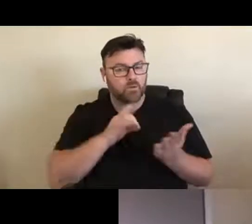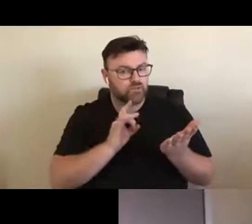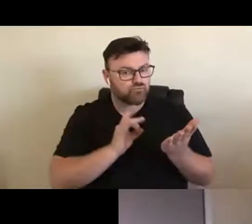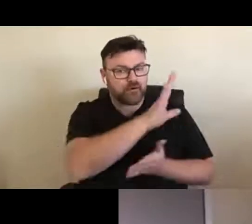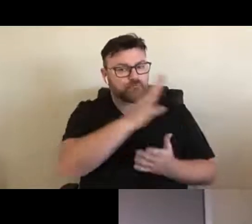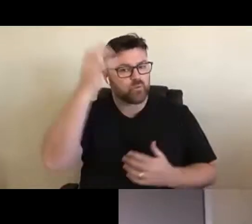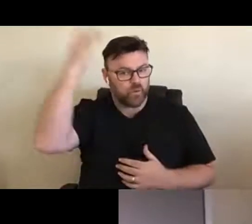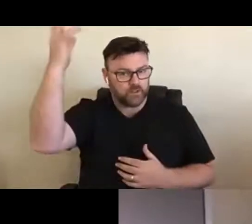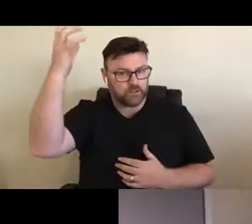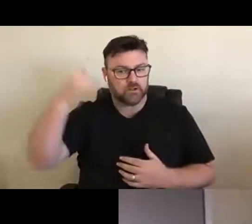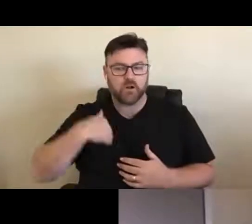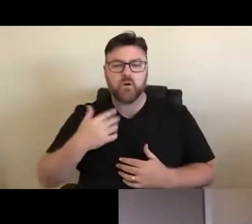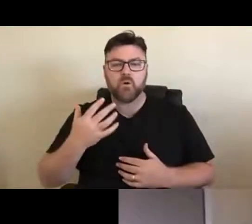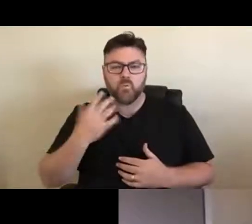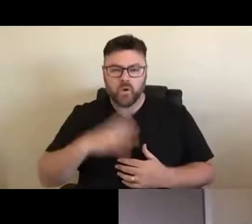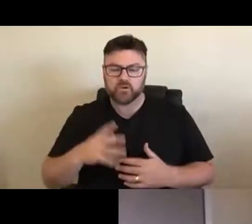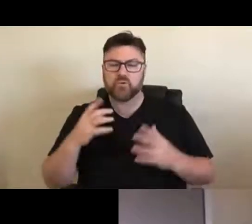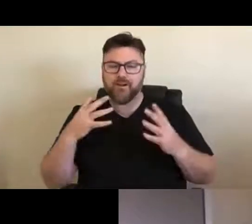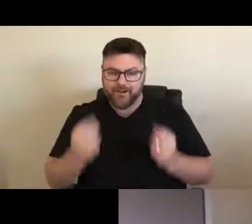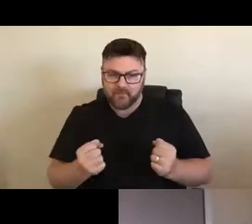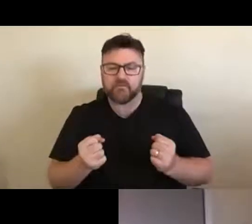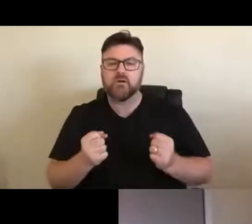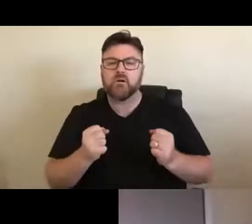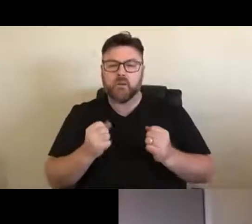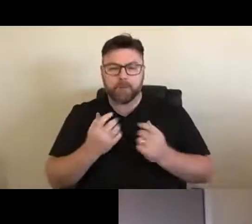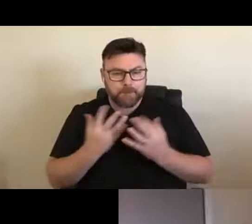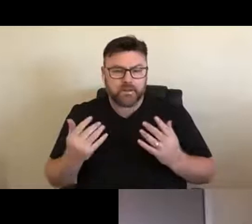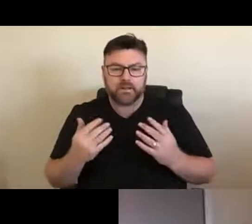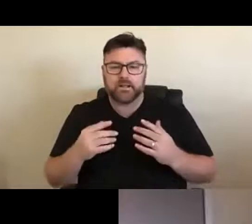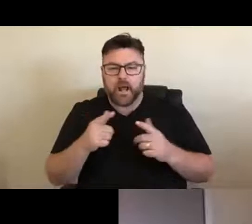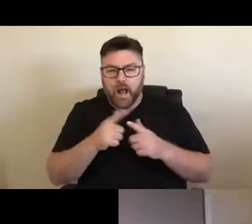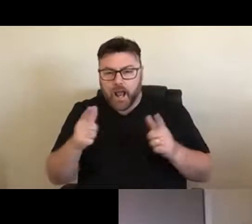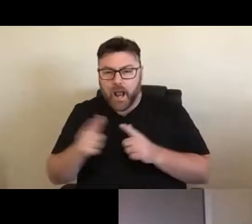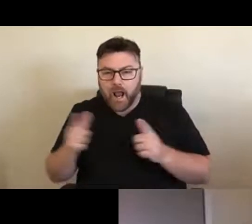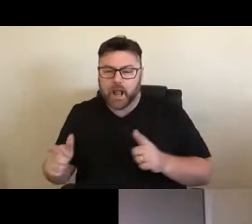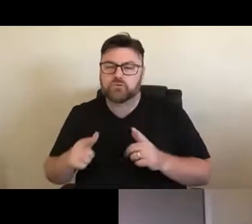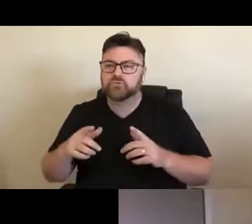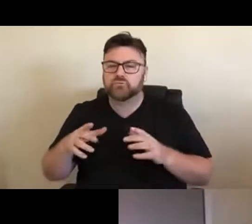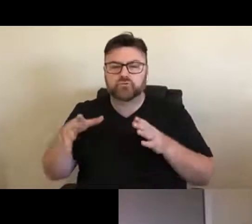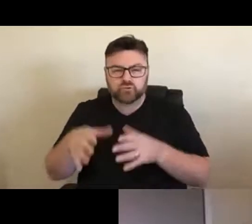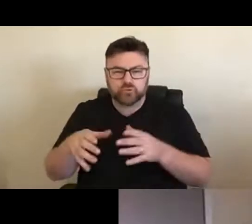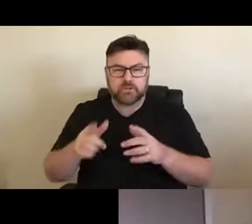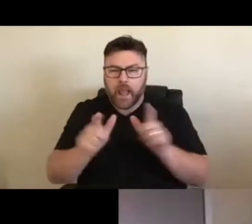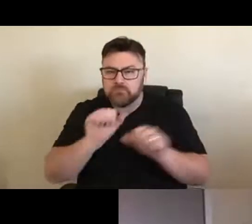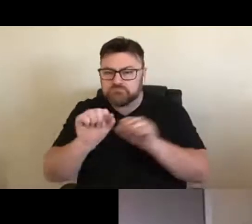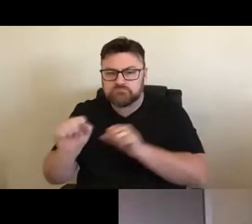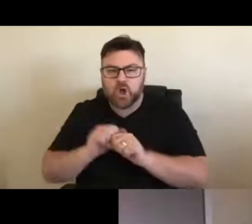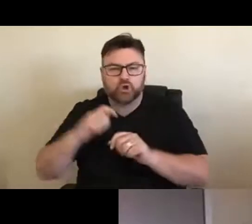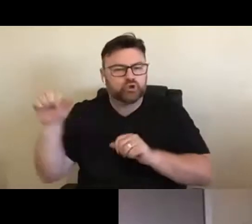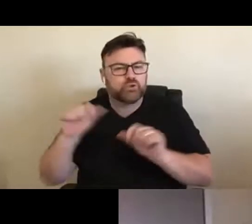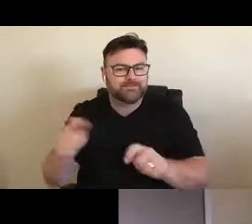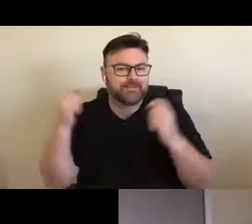I want to have the multiplicity of Aboriginal language groups that should be celebrated in this country, the